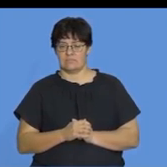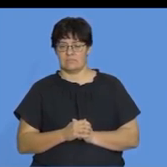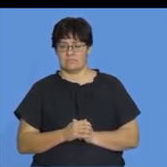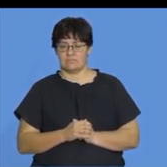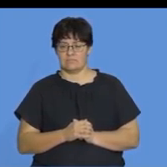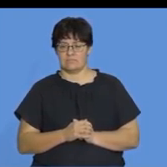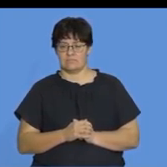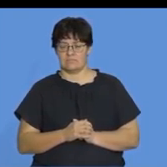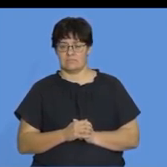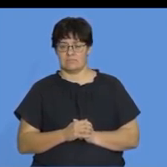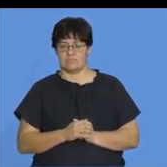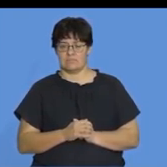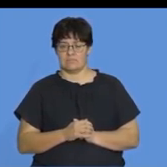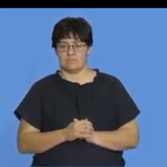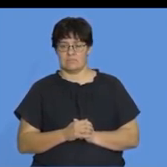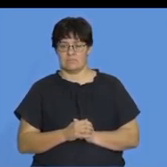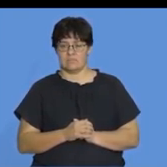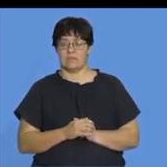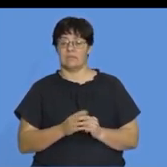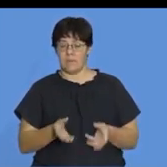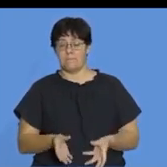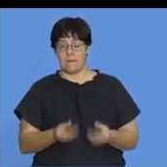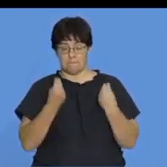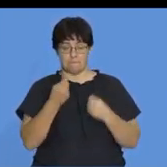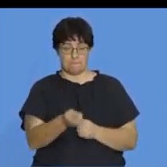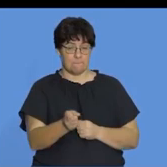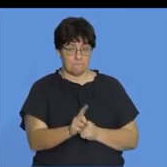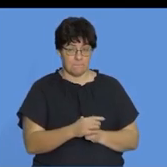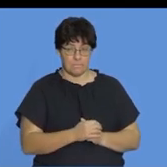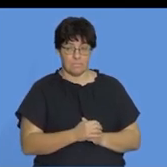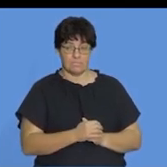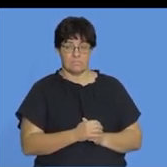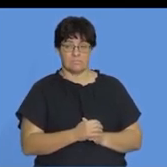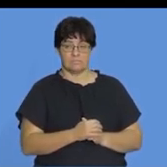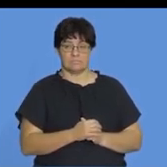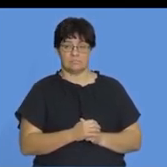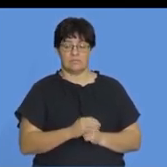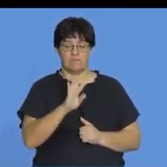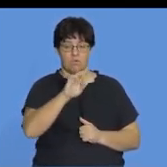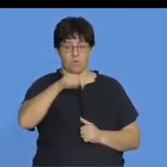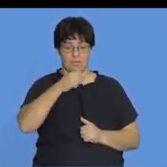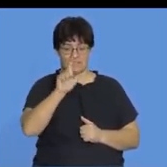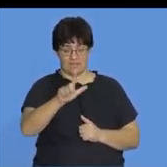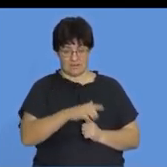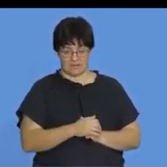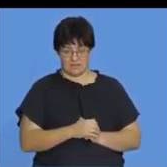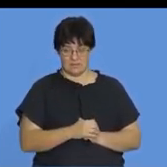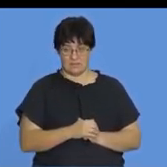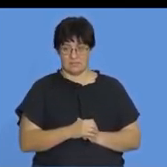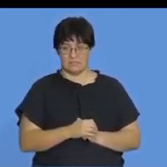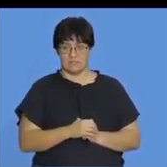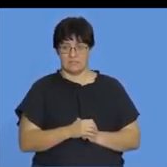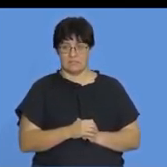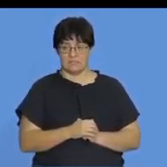multiplied by 100, okay? If we multiply that by 100, we get